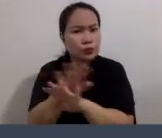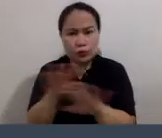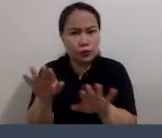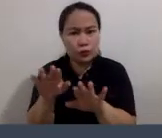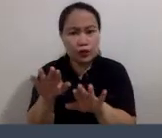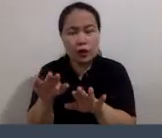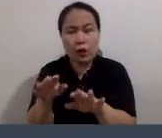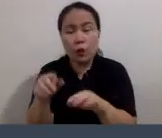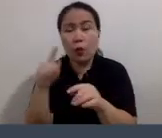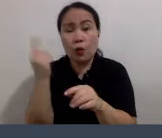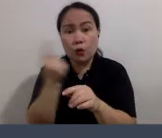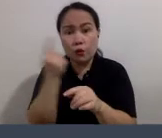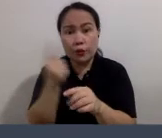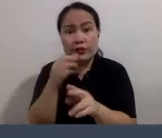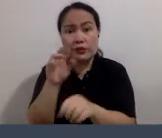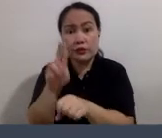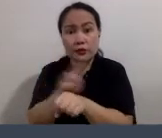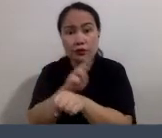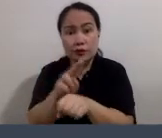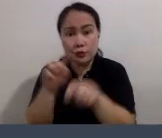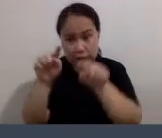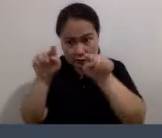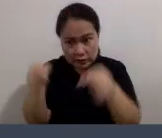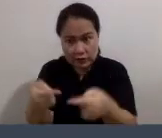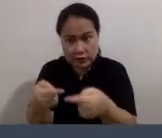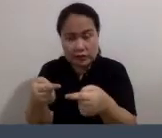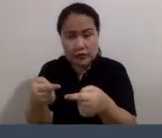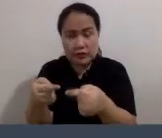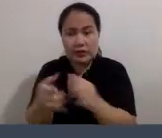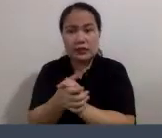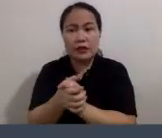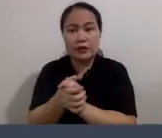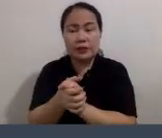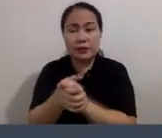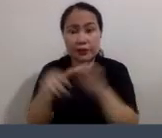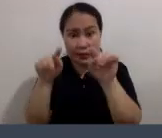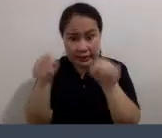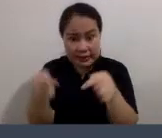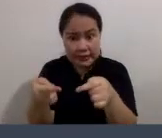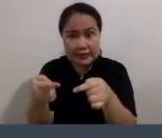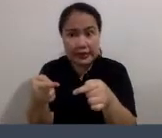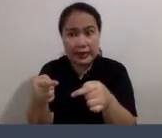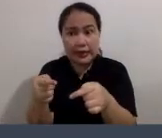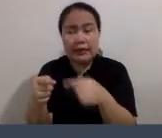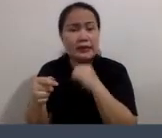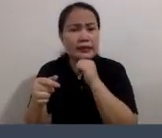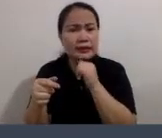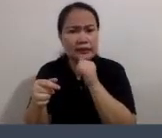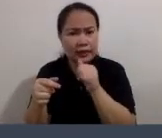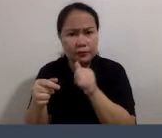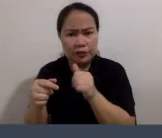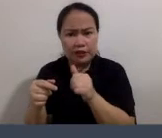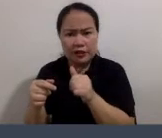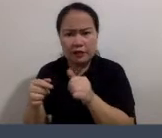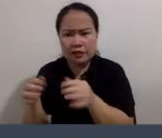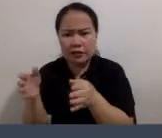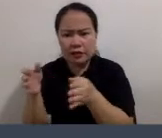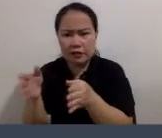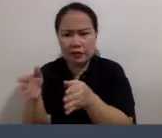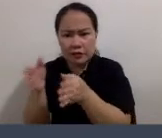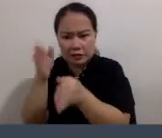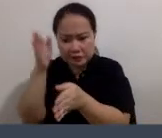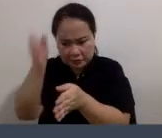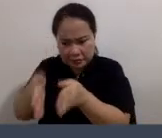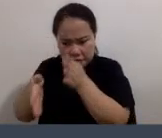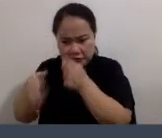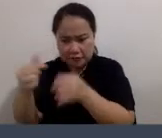do enclose your signed integer sa parenthesis. So, hindi kasi pwedeng magkatabi to na 3